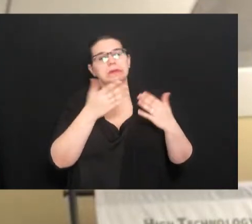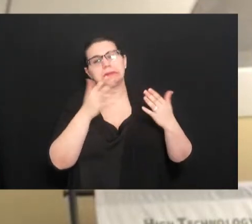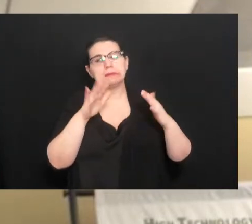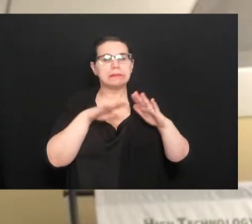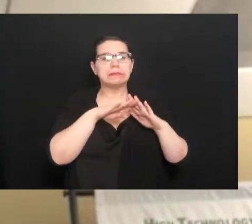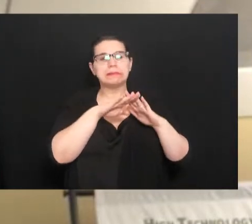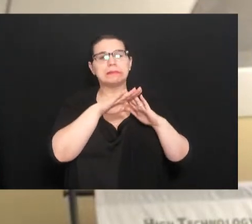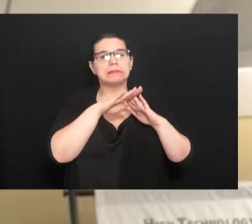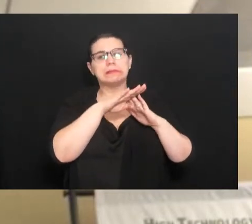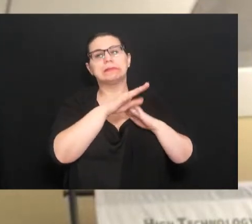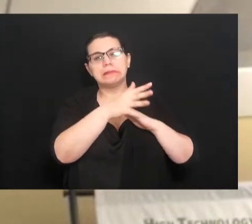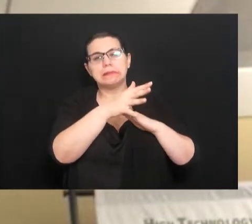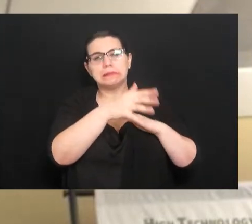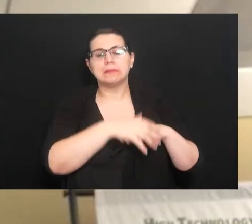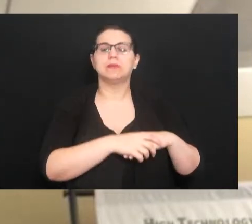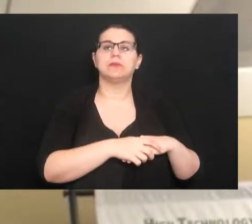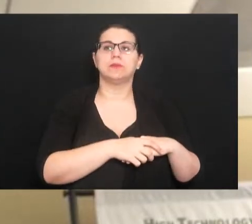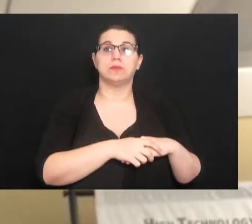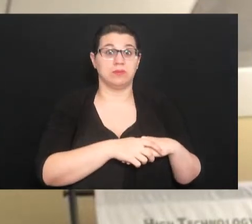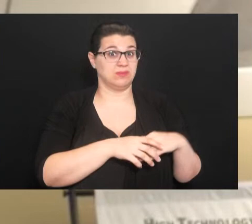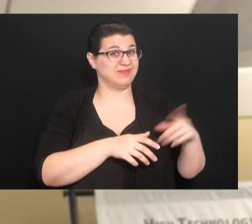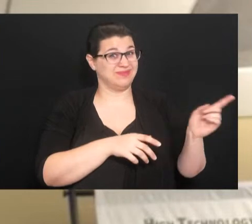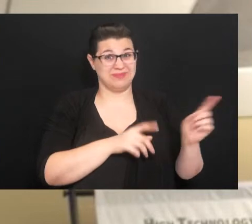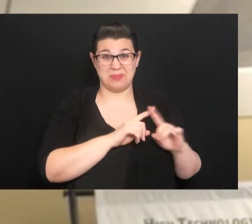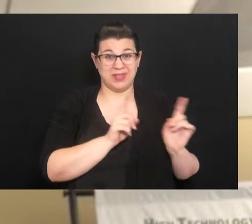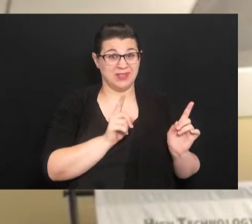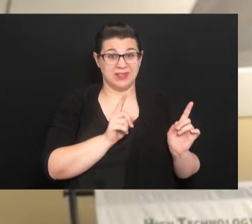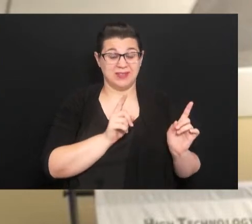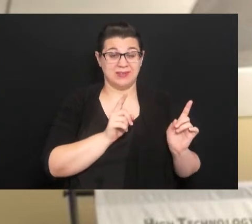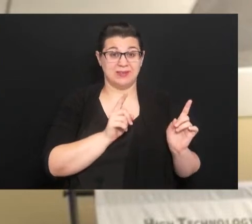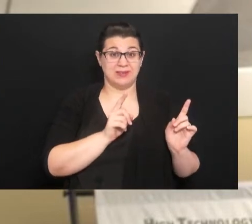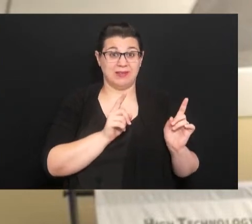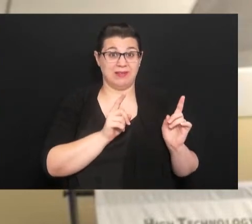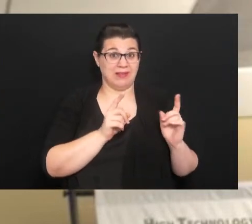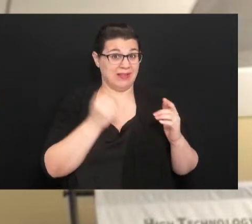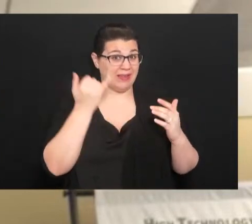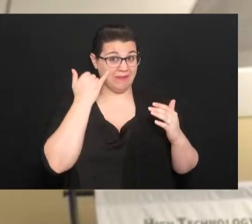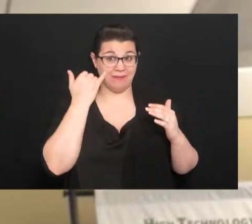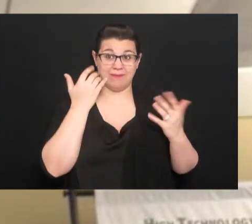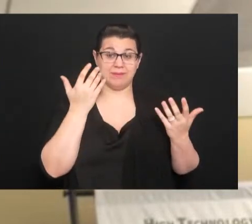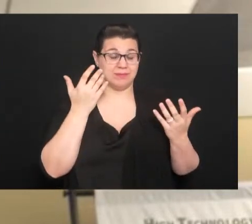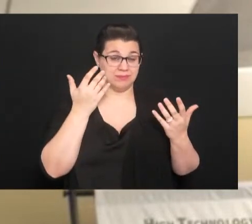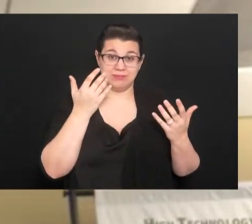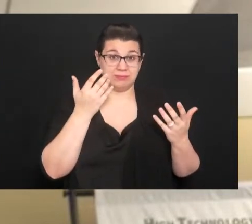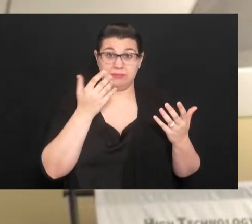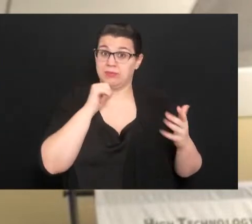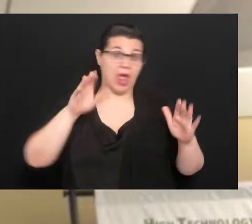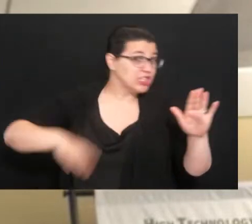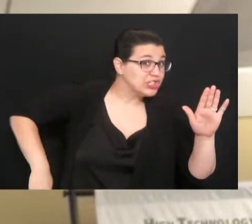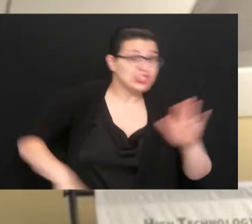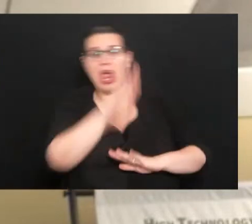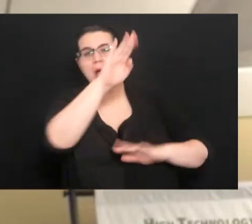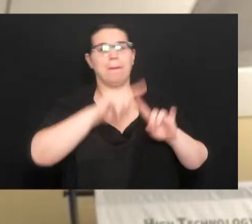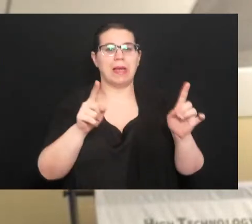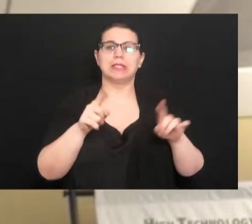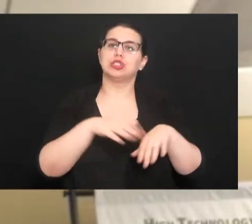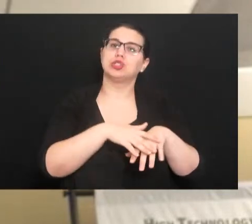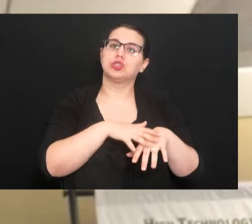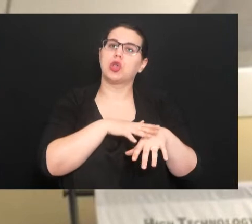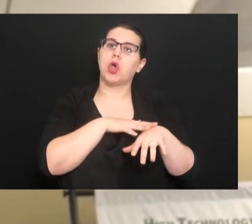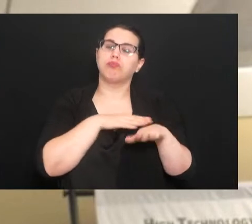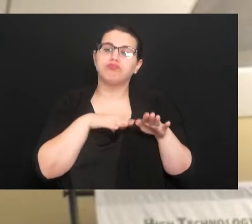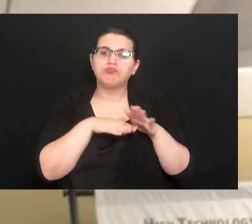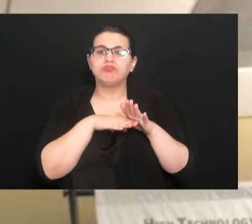But as the governor pointed out, it is slow and steady, and we need to continue to pick up the